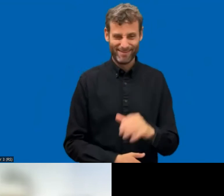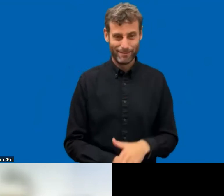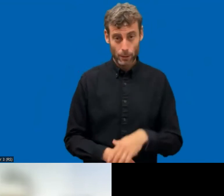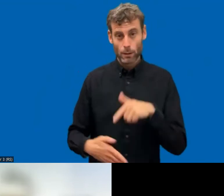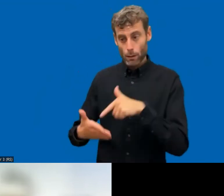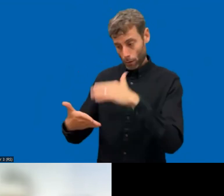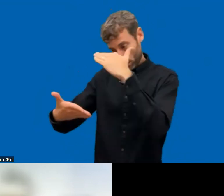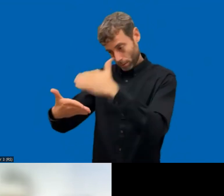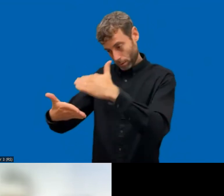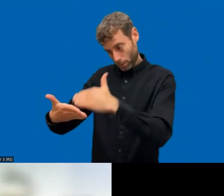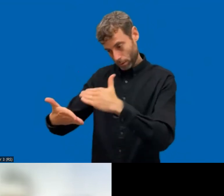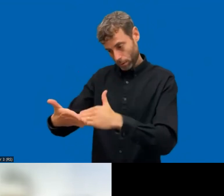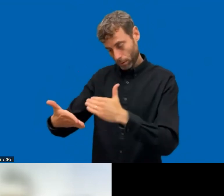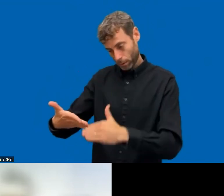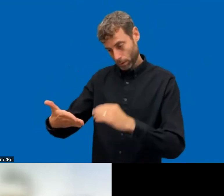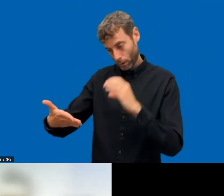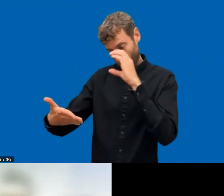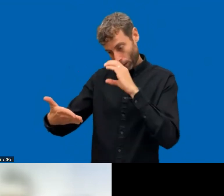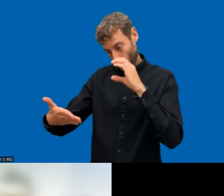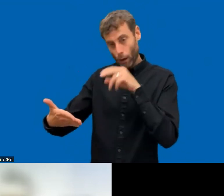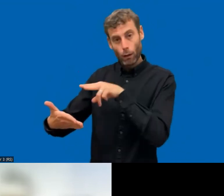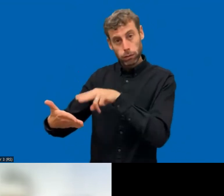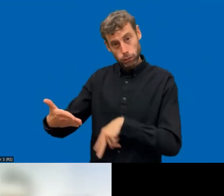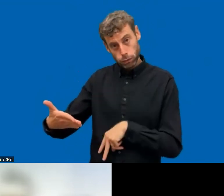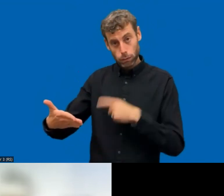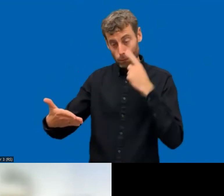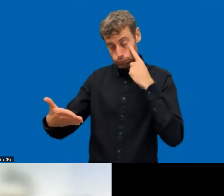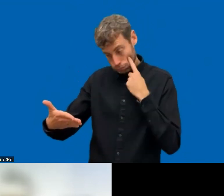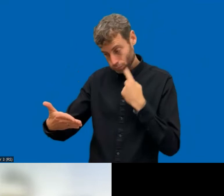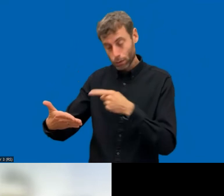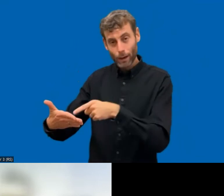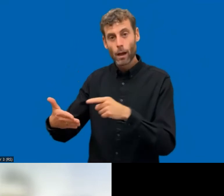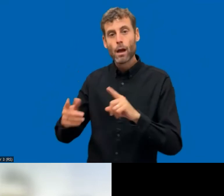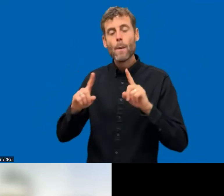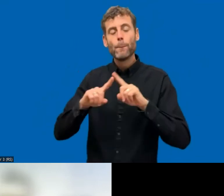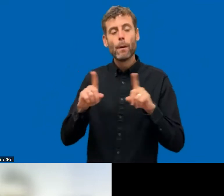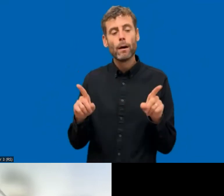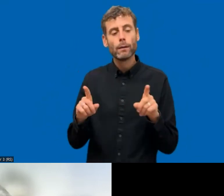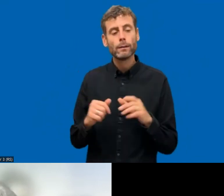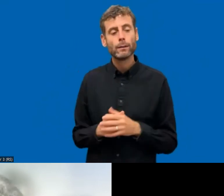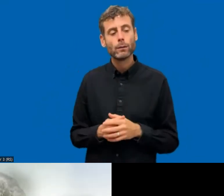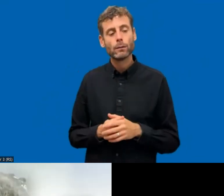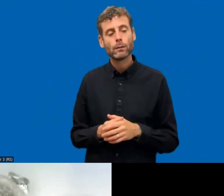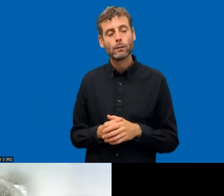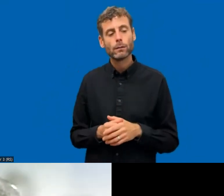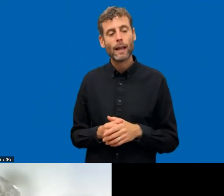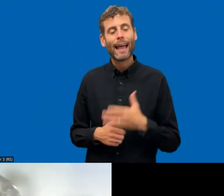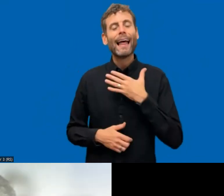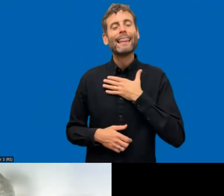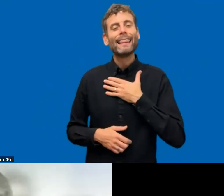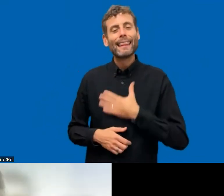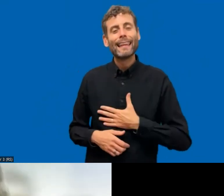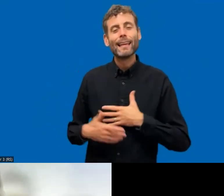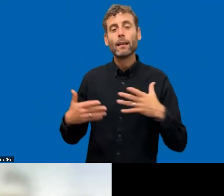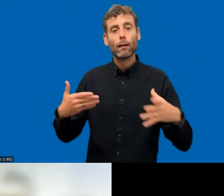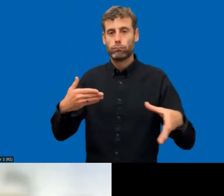in addition to the standard to support. I mean, we've been talking about the how to meet. We need something, additional material for explanation at